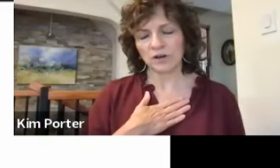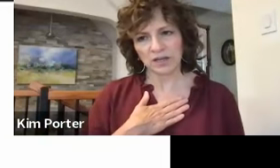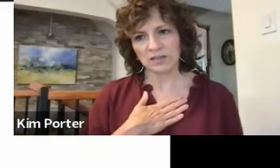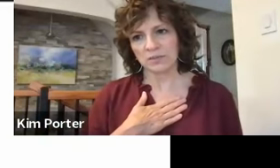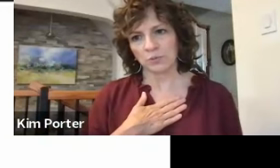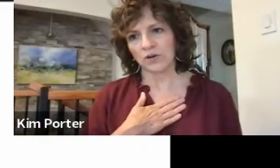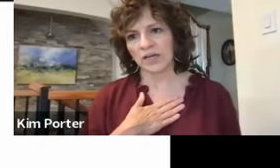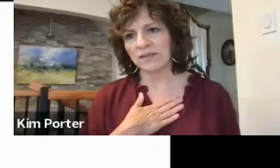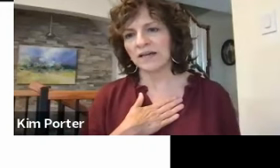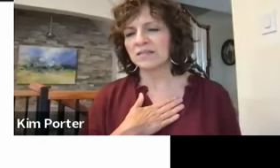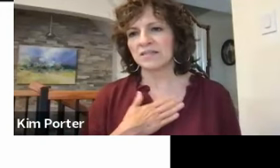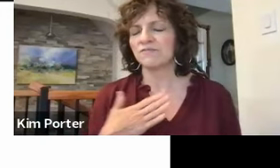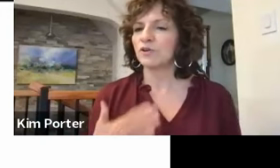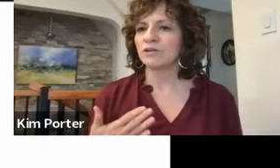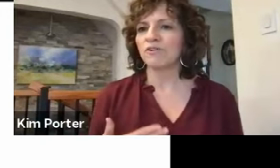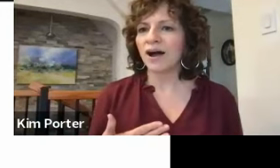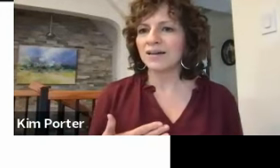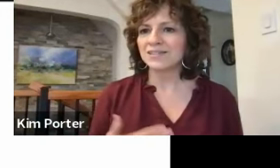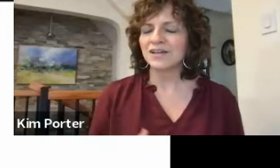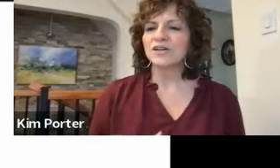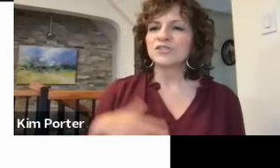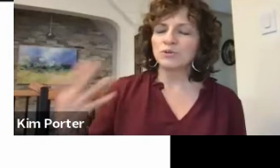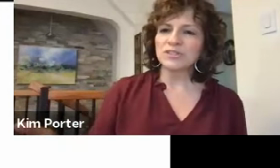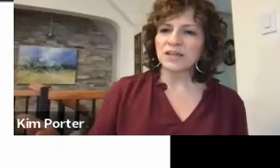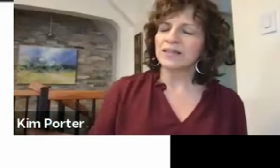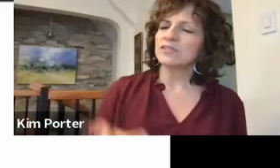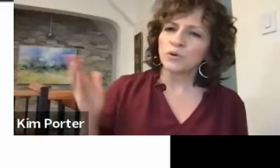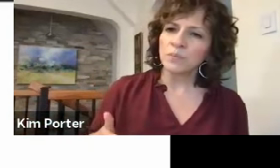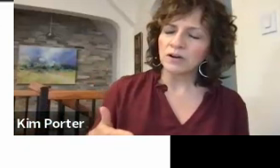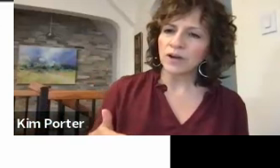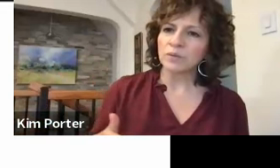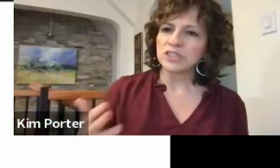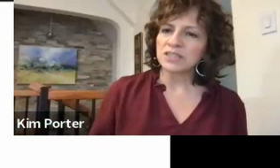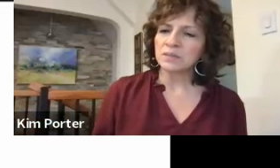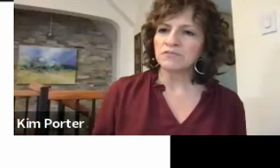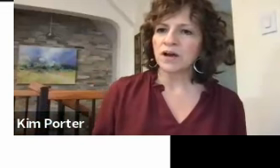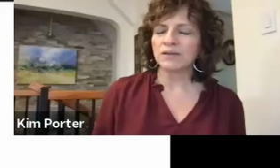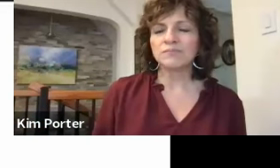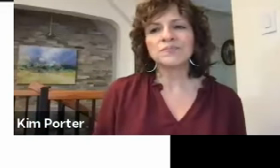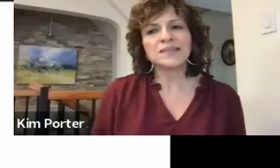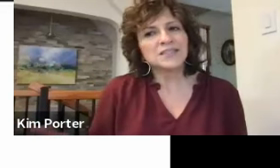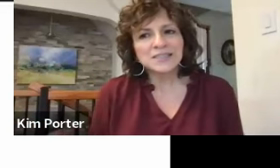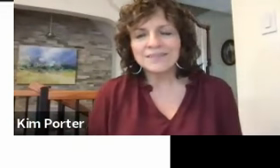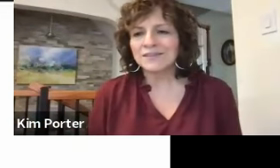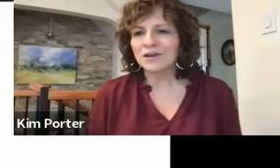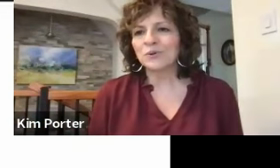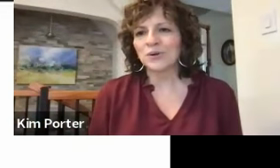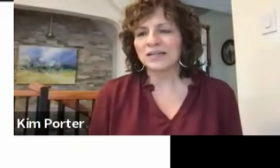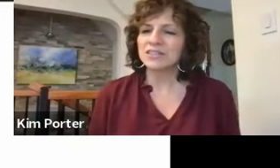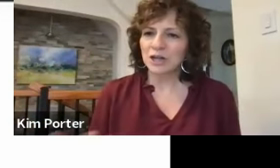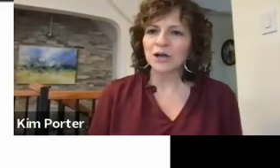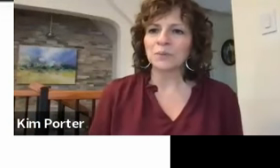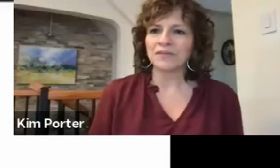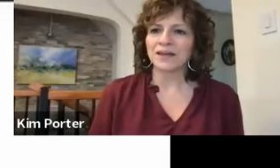have our kids worrying. That doesn't feel good for us. So we'll say, like, don't worry about grandma. She's going to be fine. They just said that they're